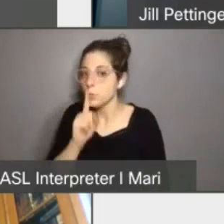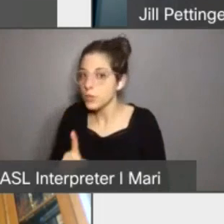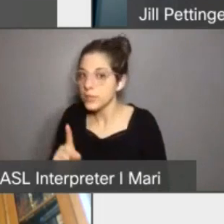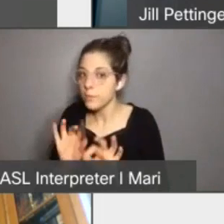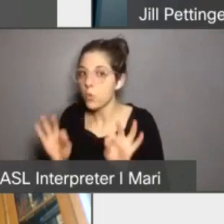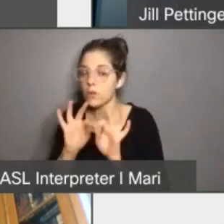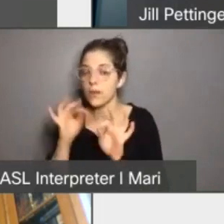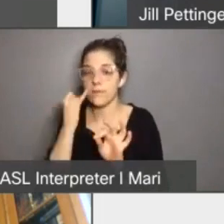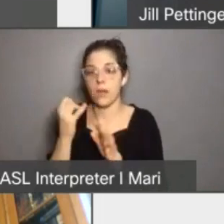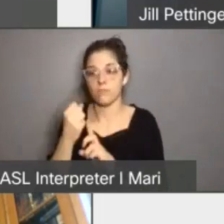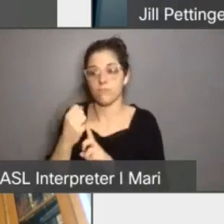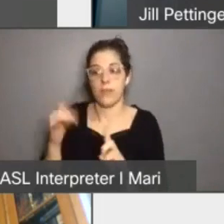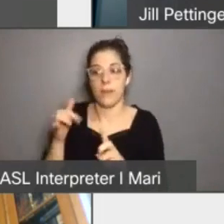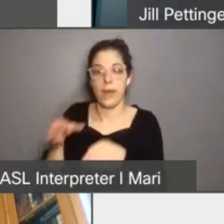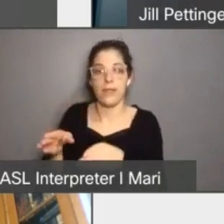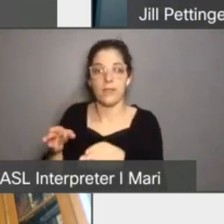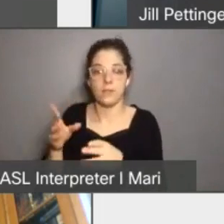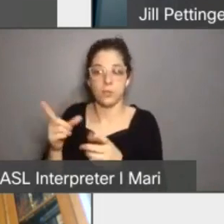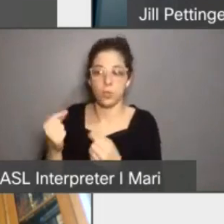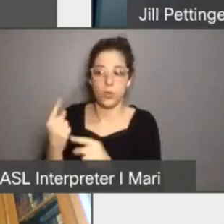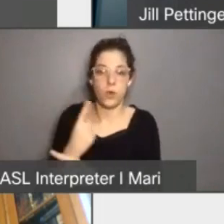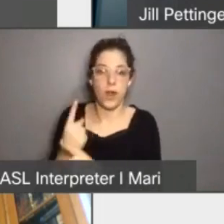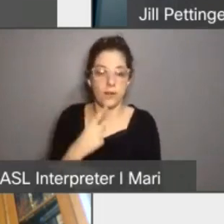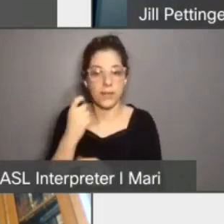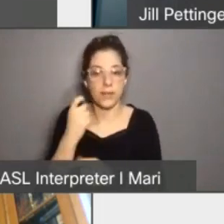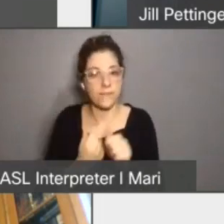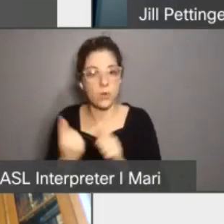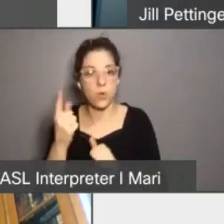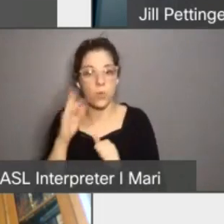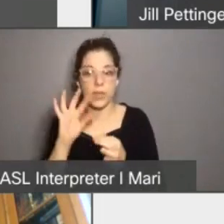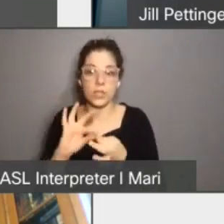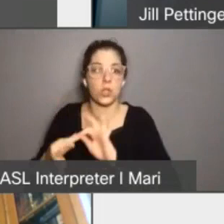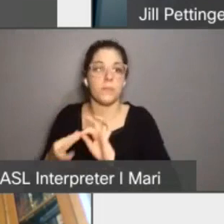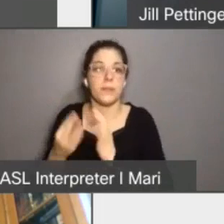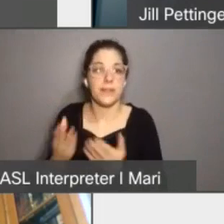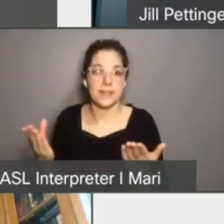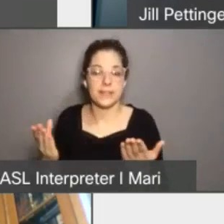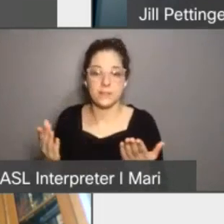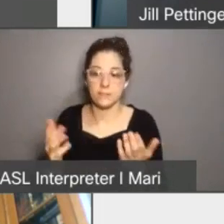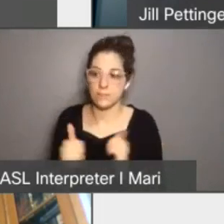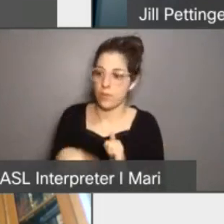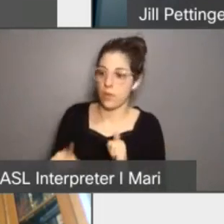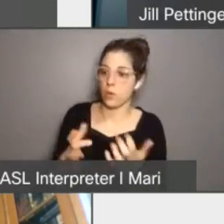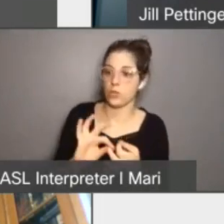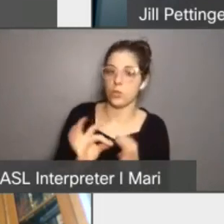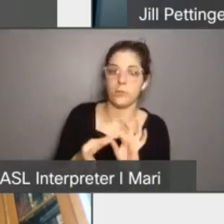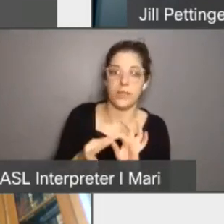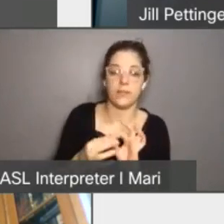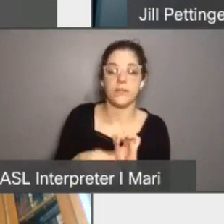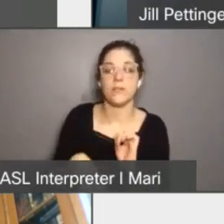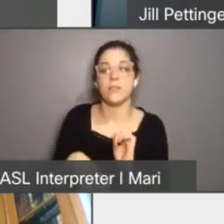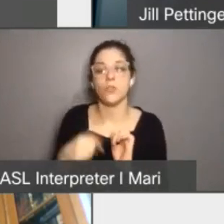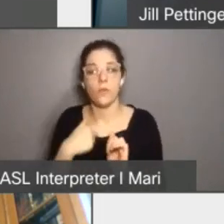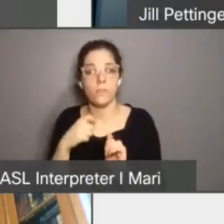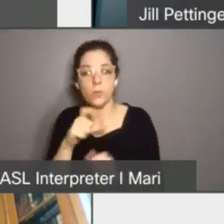important if we're going to go down this path, do it correctly, because everybody's going to interpret things the way they want to interpret it. So we have to